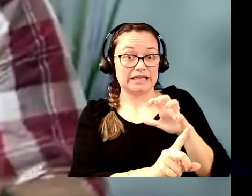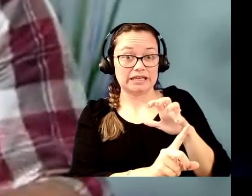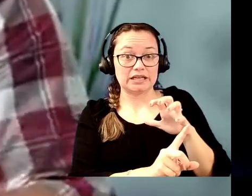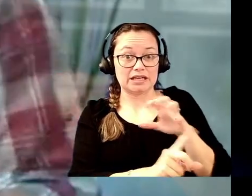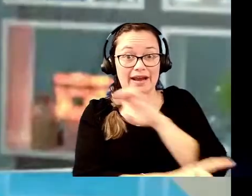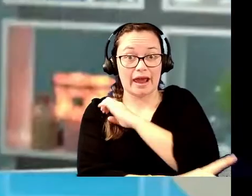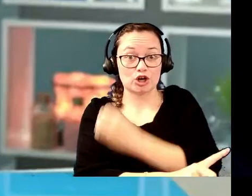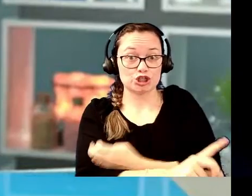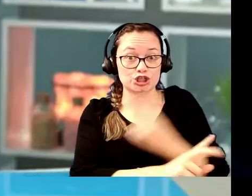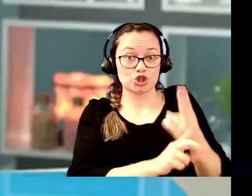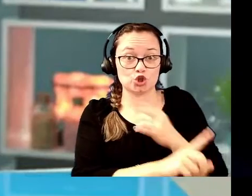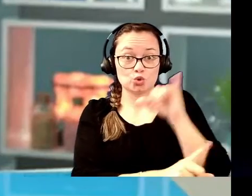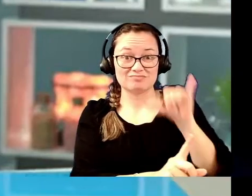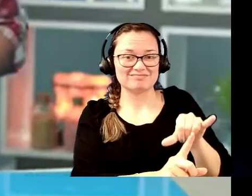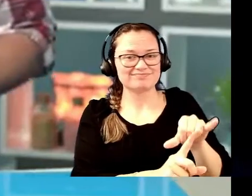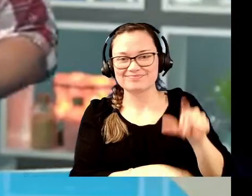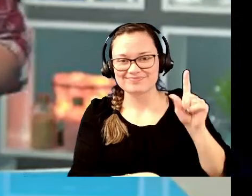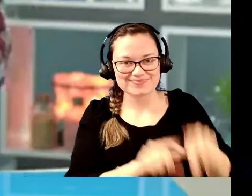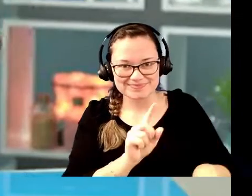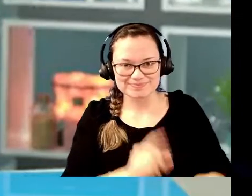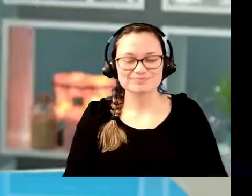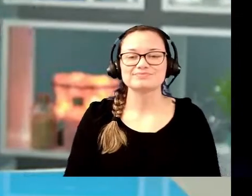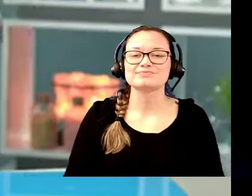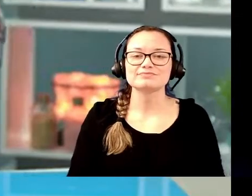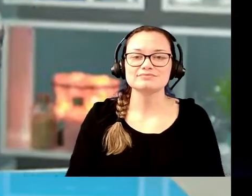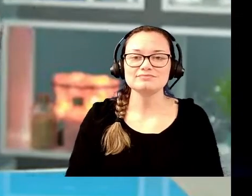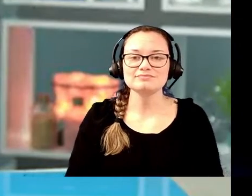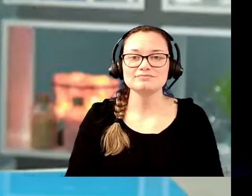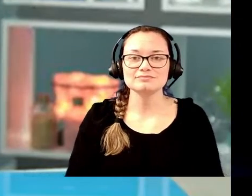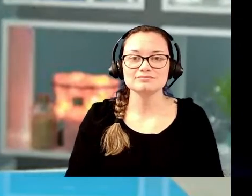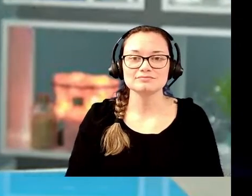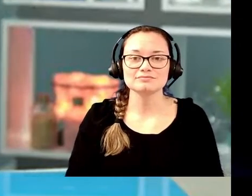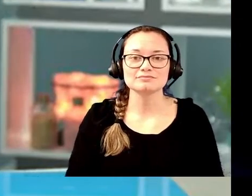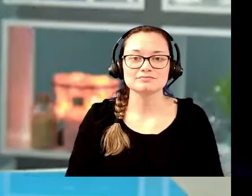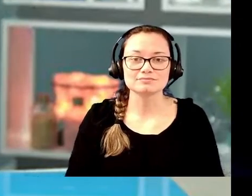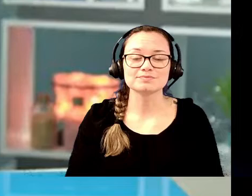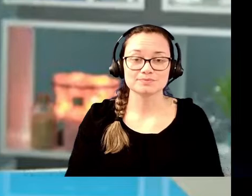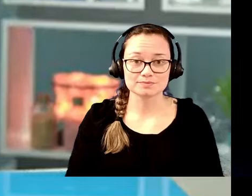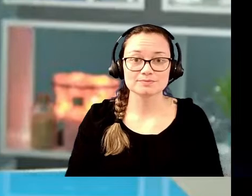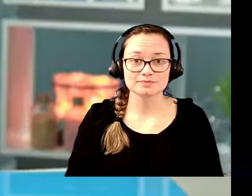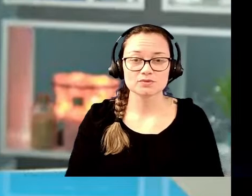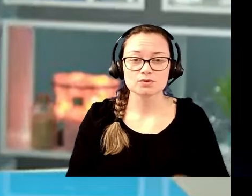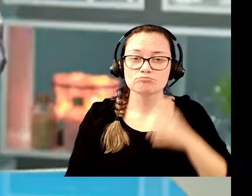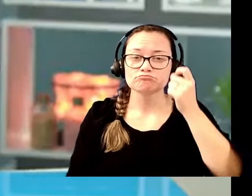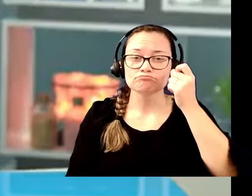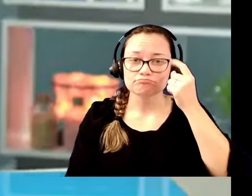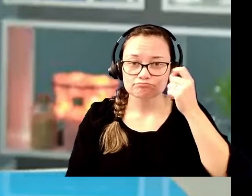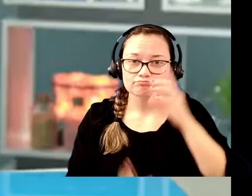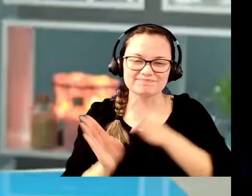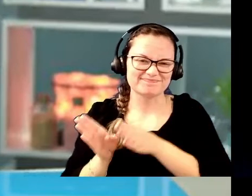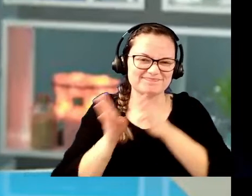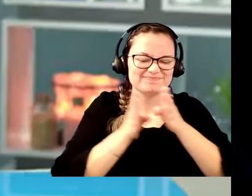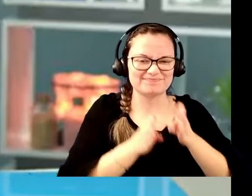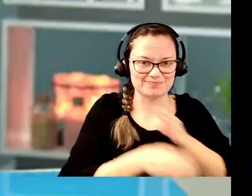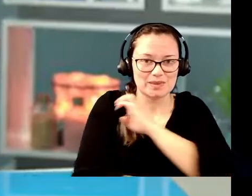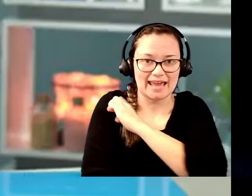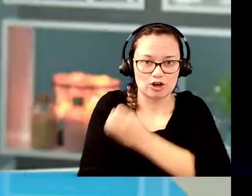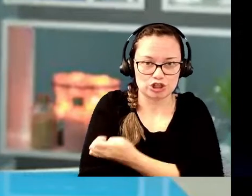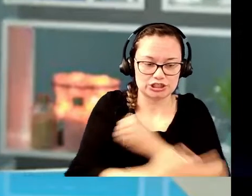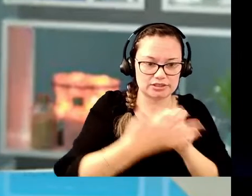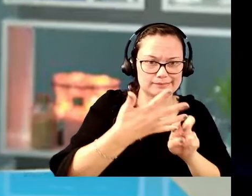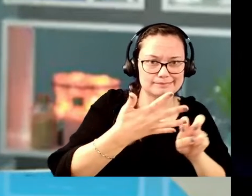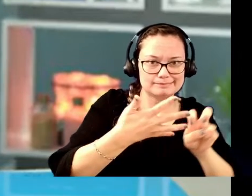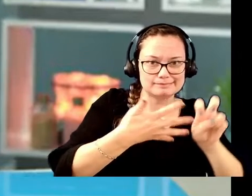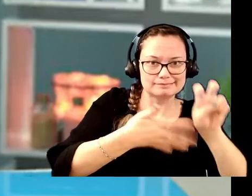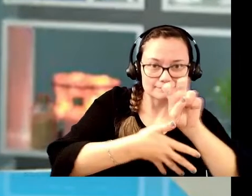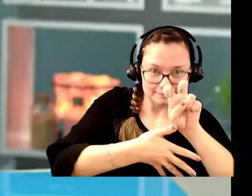energy and use it. So in addition to energy, as we're moving up this food chain, that's something